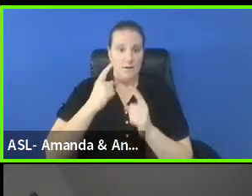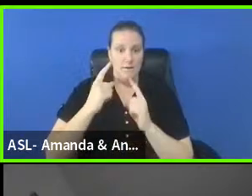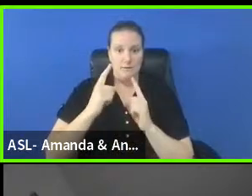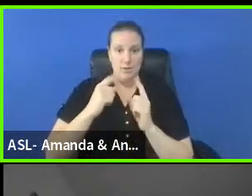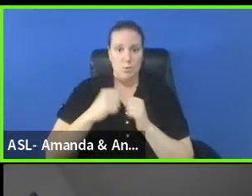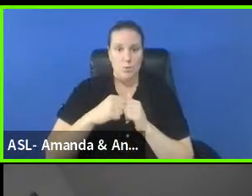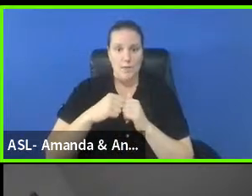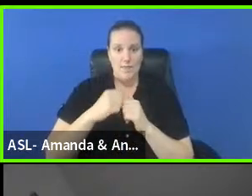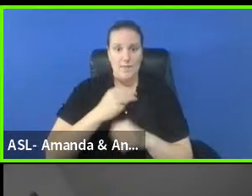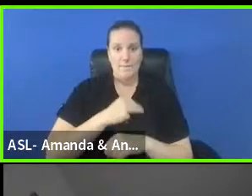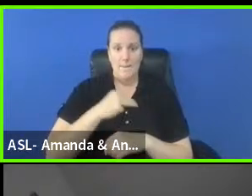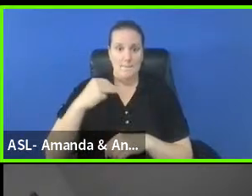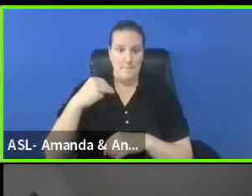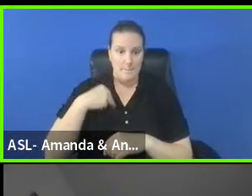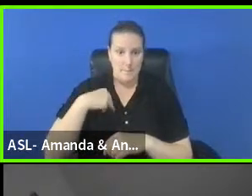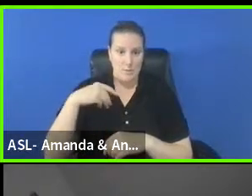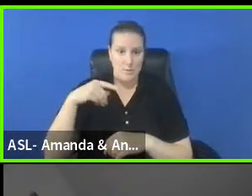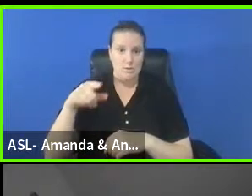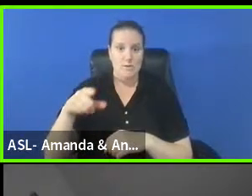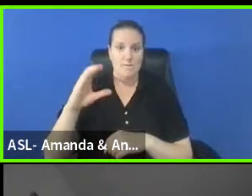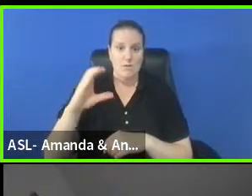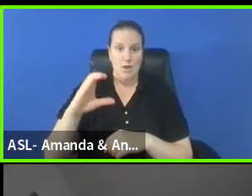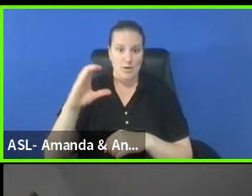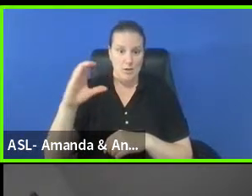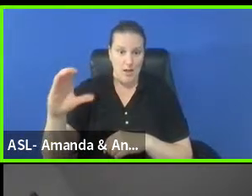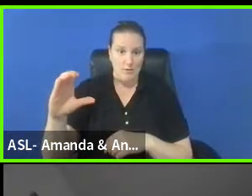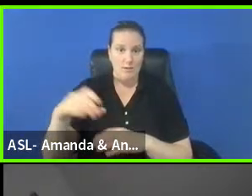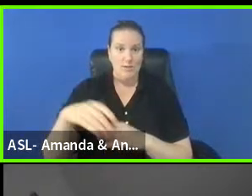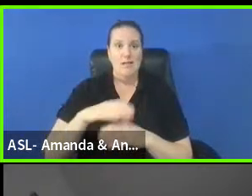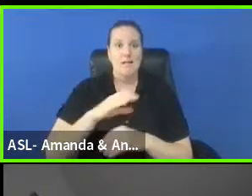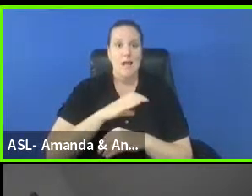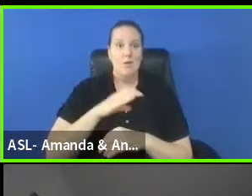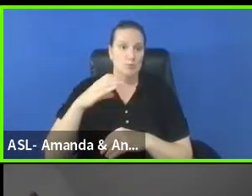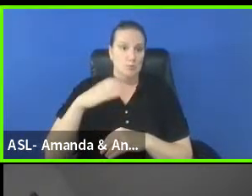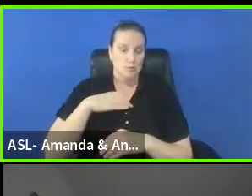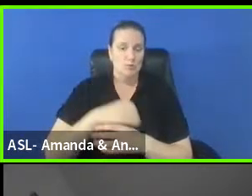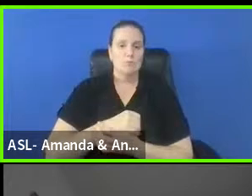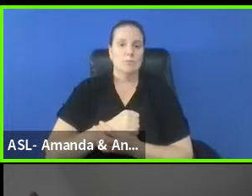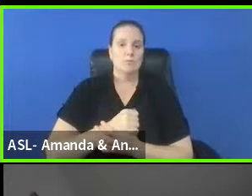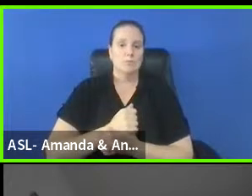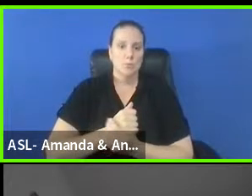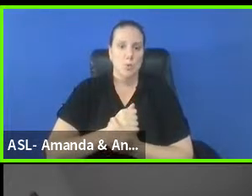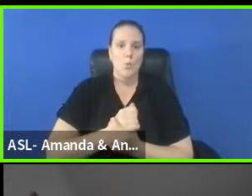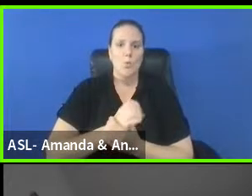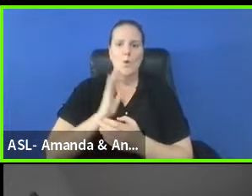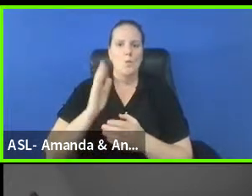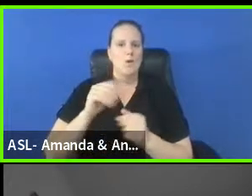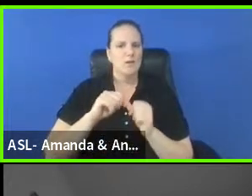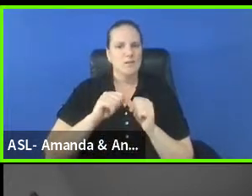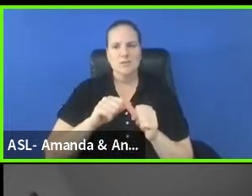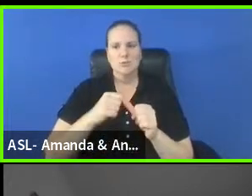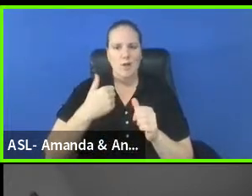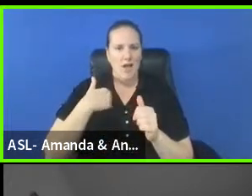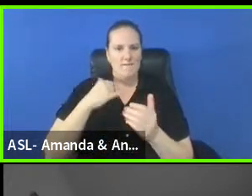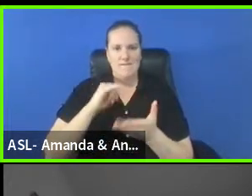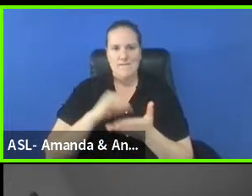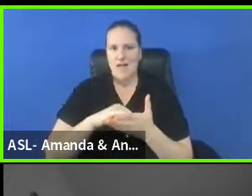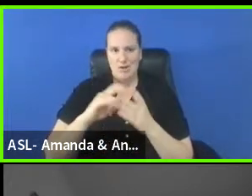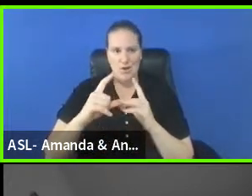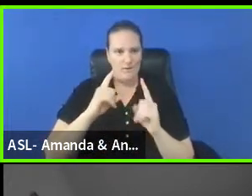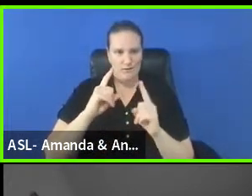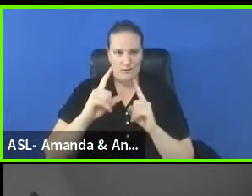with members of the Clark County Council, and we will continue to have those